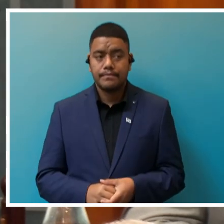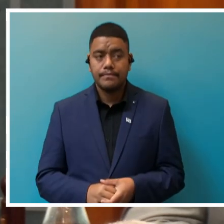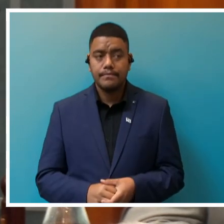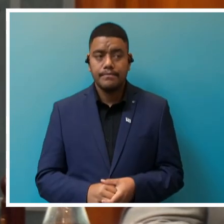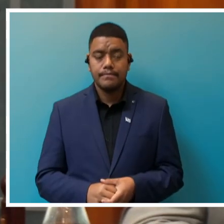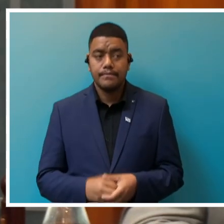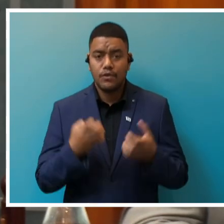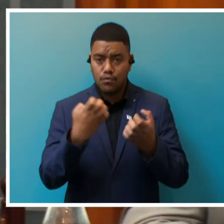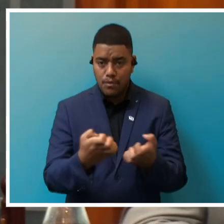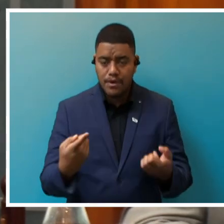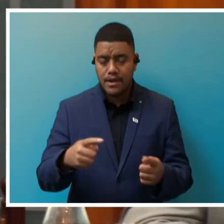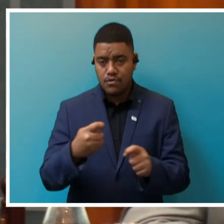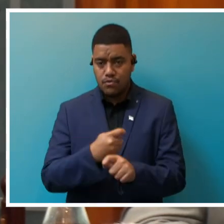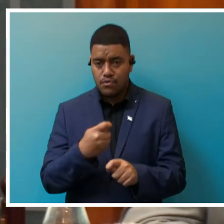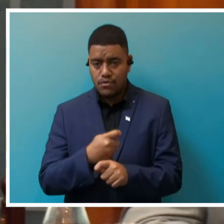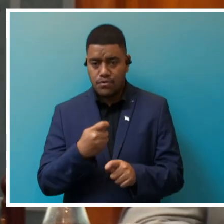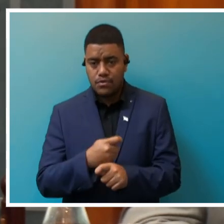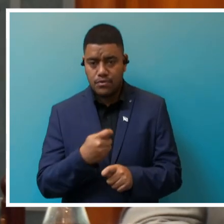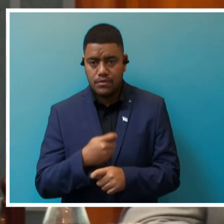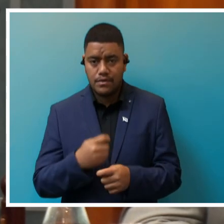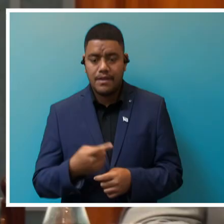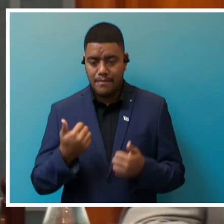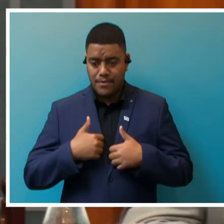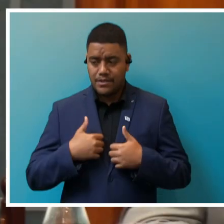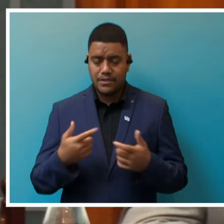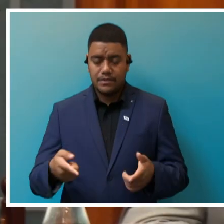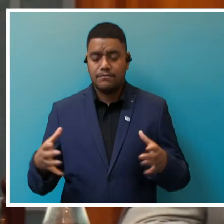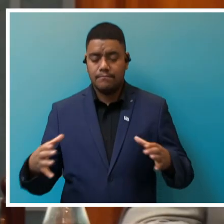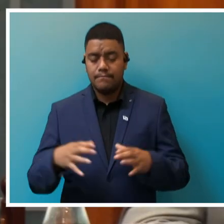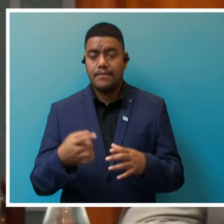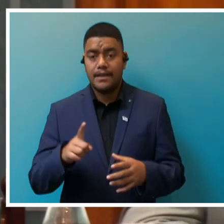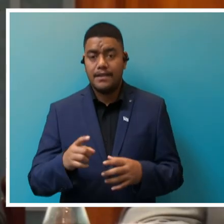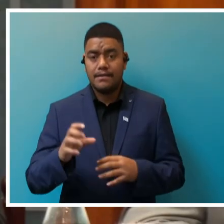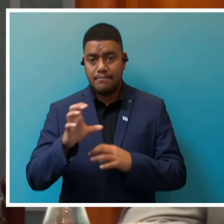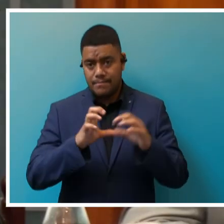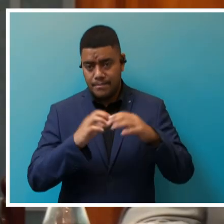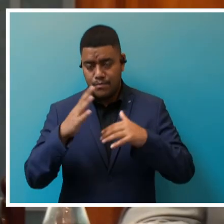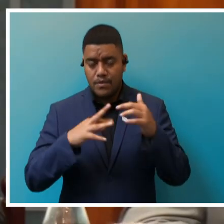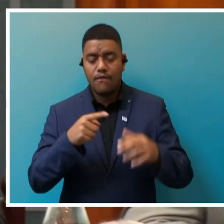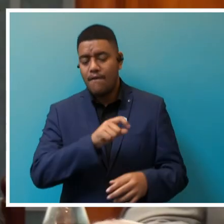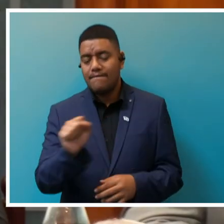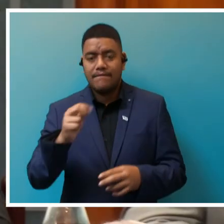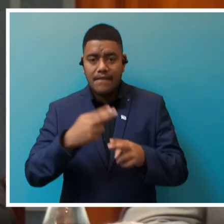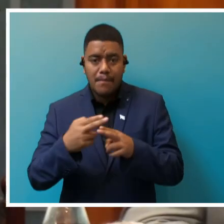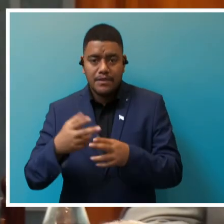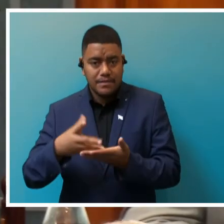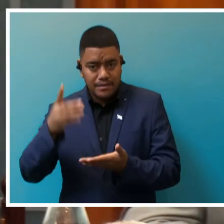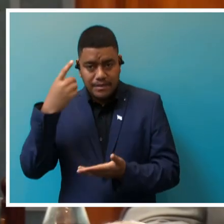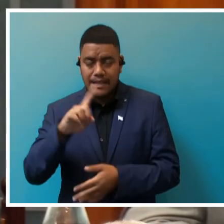equipment and tools to improve husbandry practices, and capacity building for farmers and